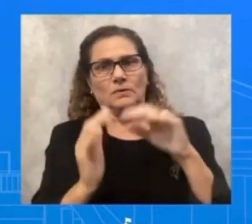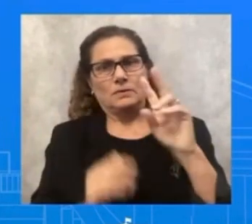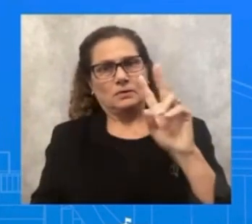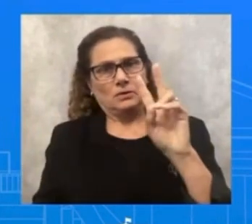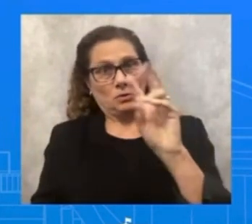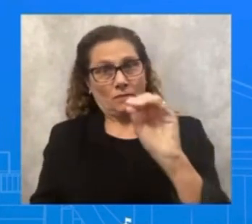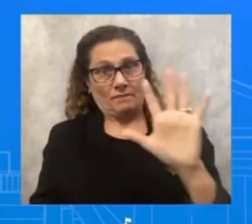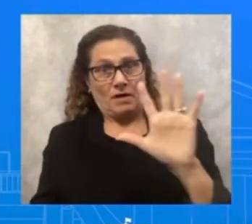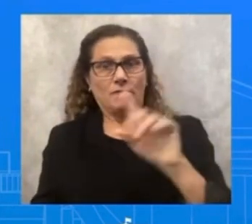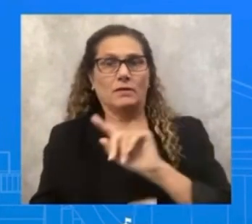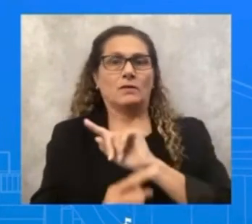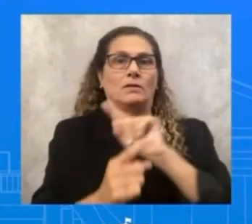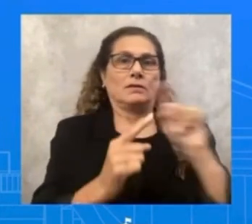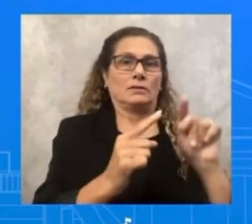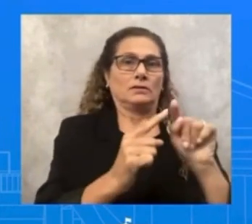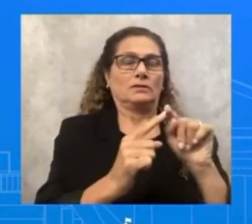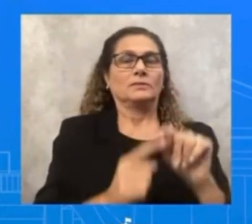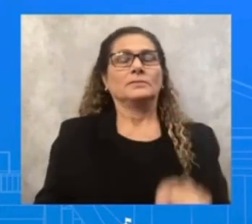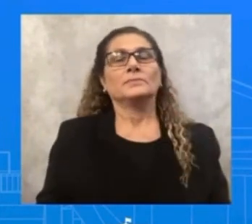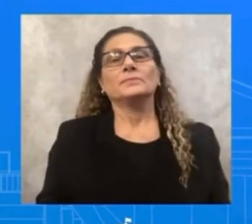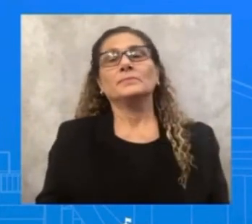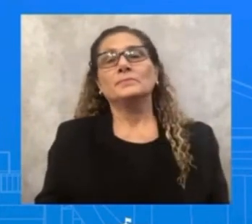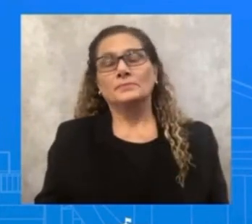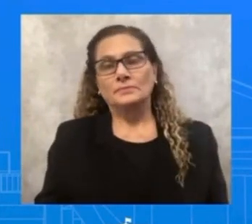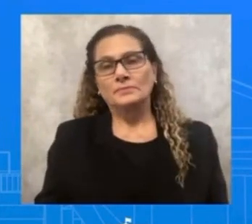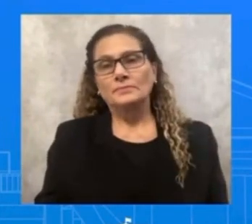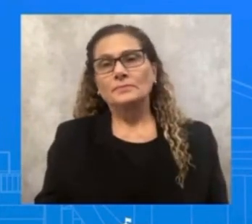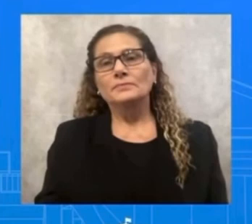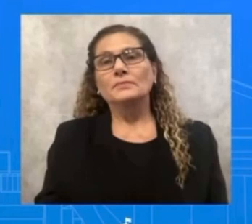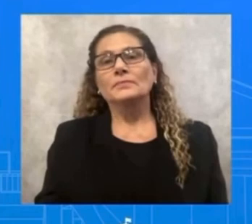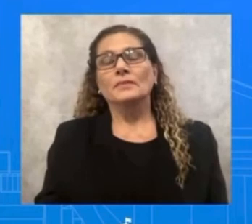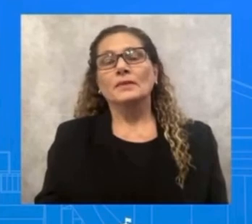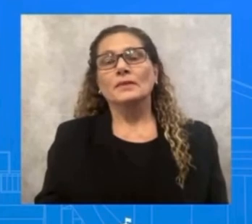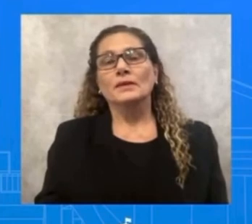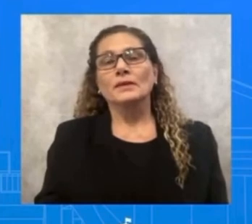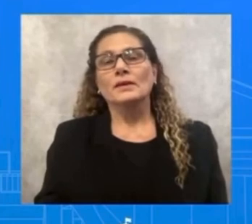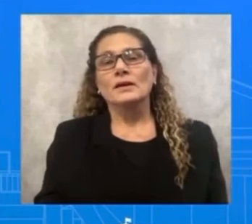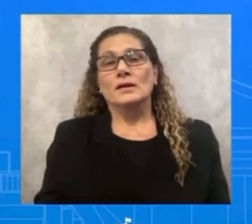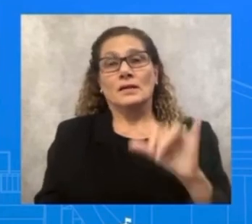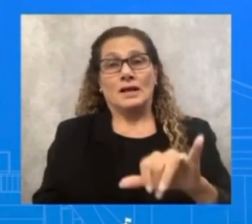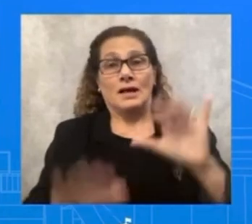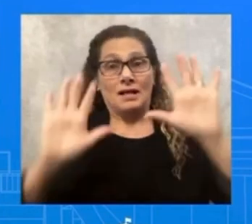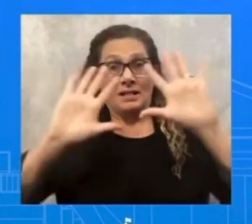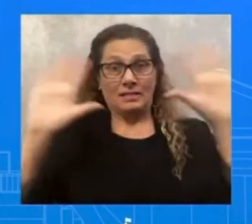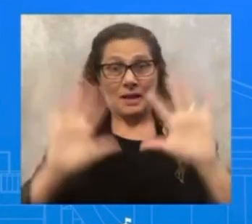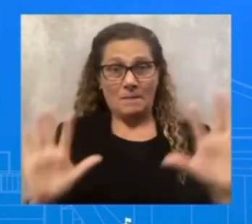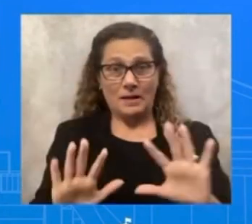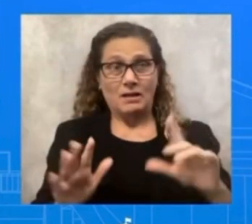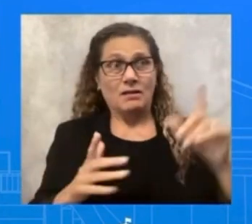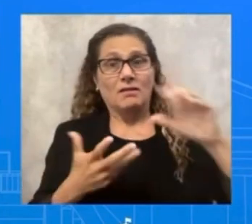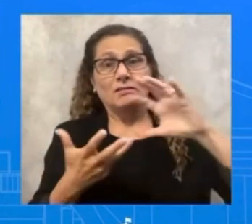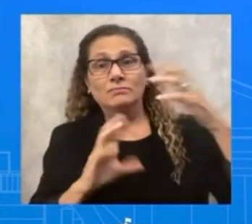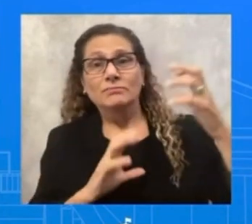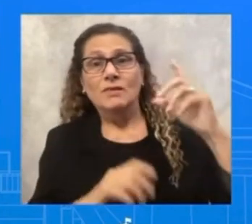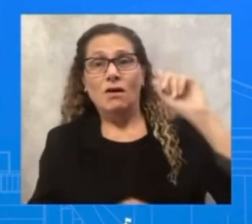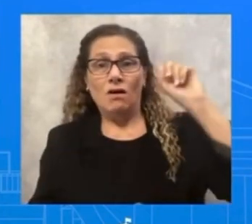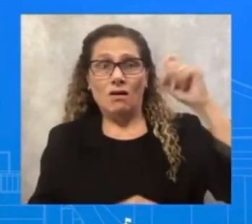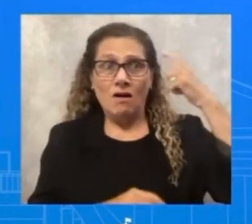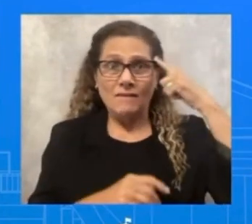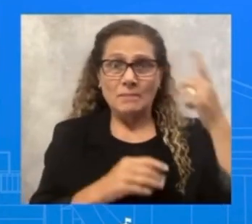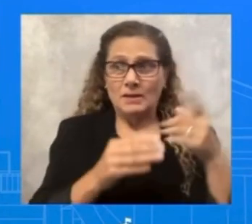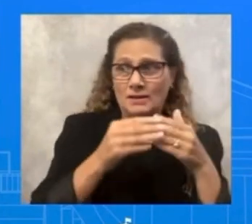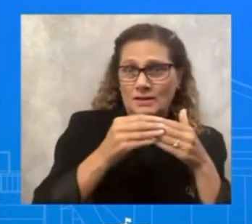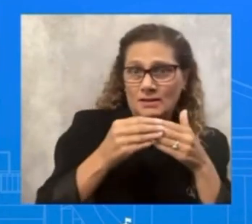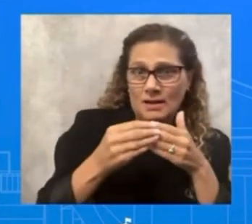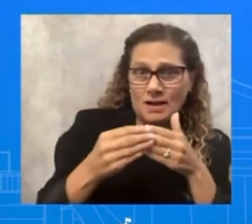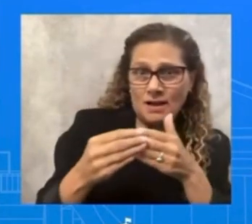Inflation Reduction Act is tackling the climate crisis with a government-enabled, private sector-led approach. In the 1 year since